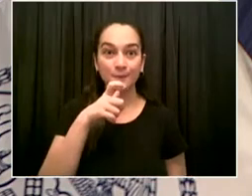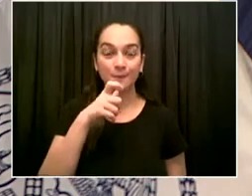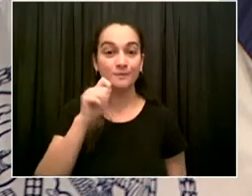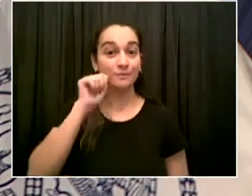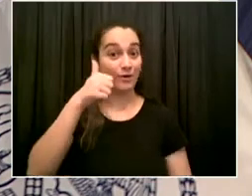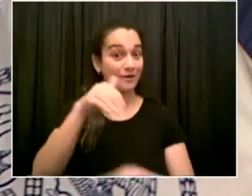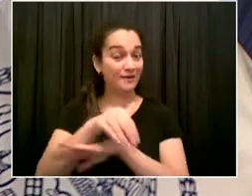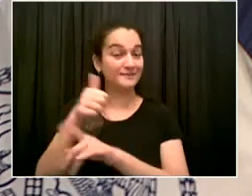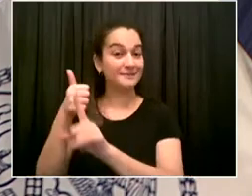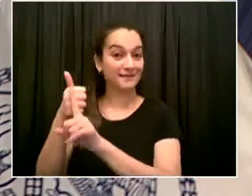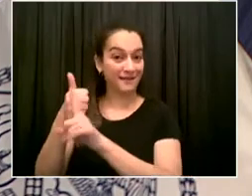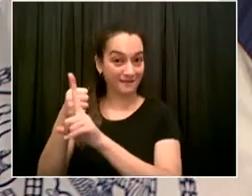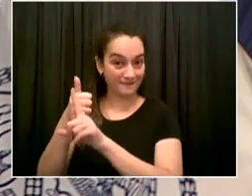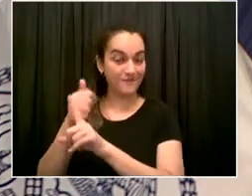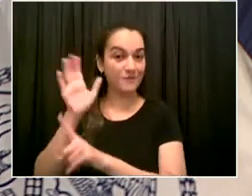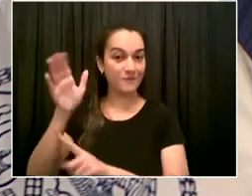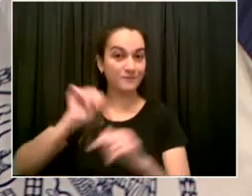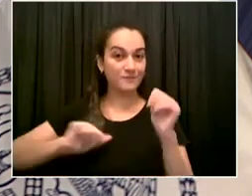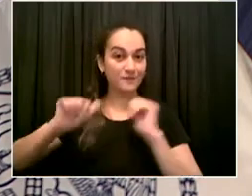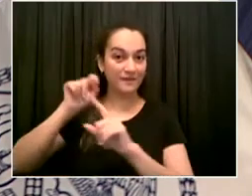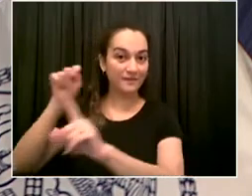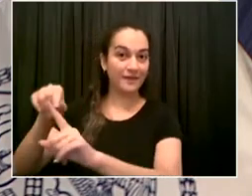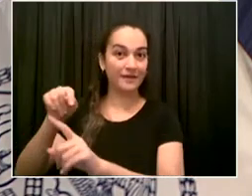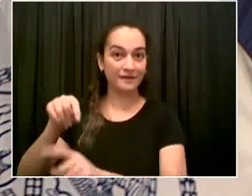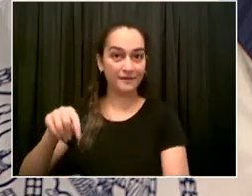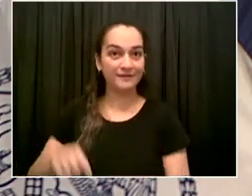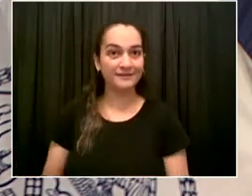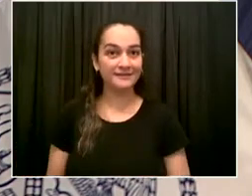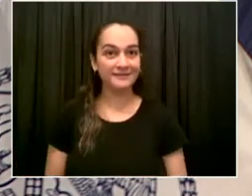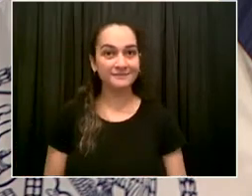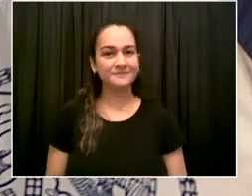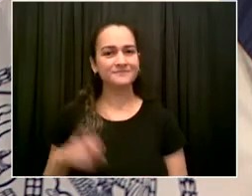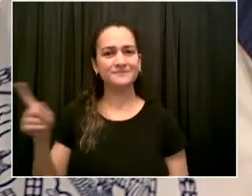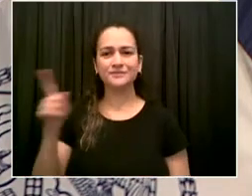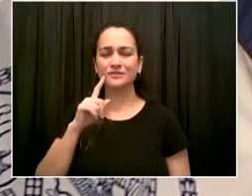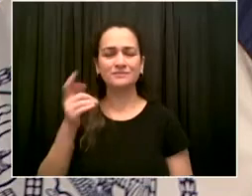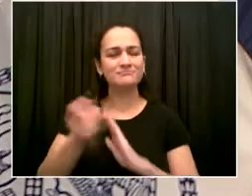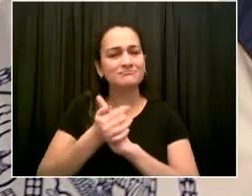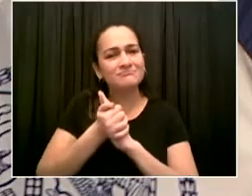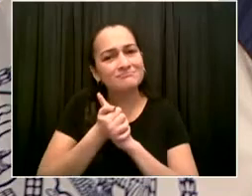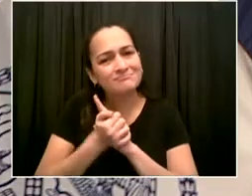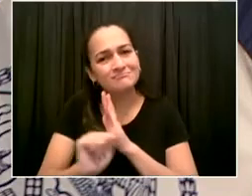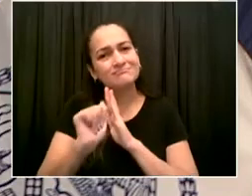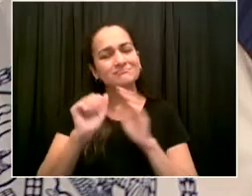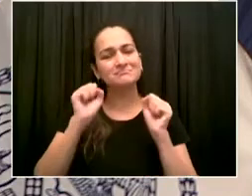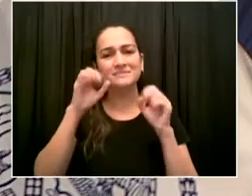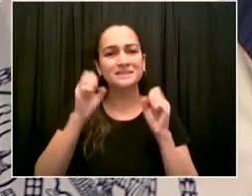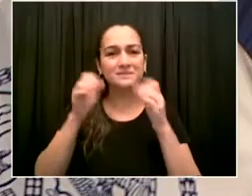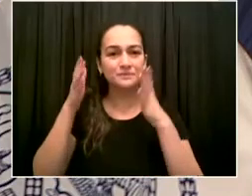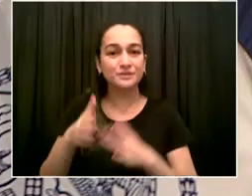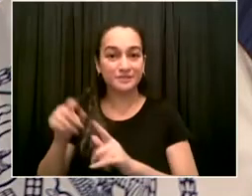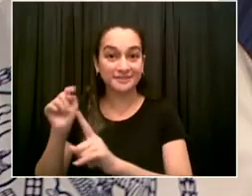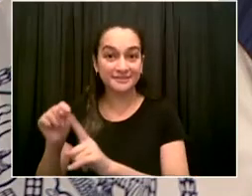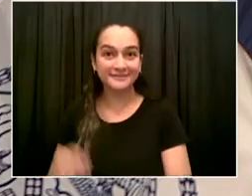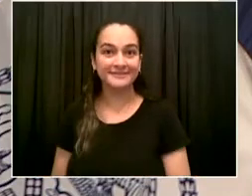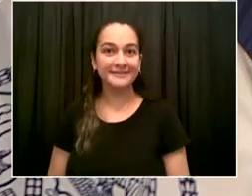this key message. Ain't no half-stepping. He's the Big Daddy Kane. Big Daddy Kane,